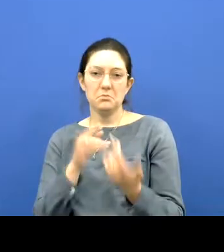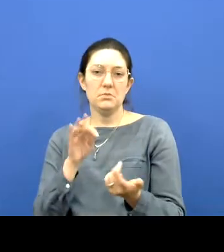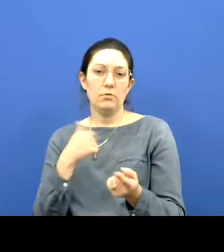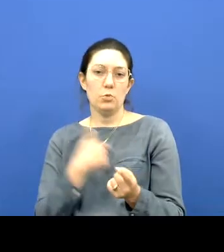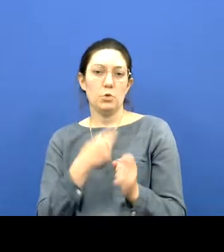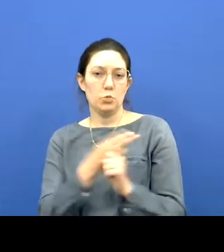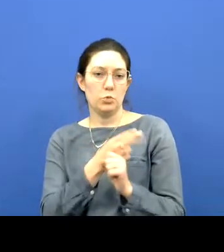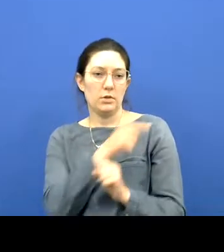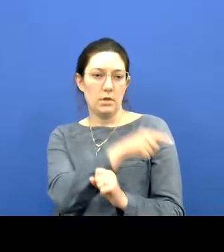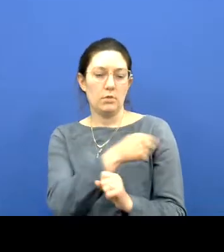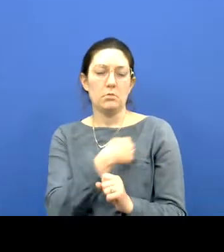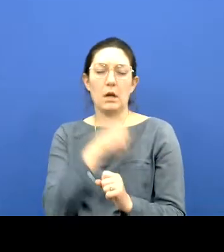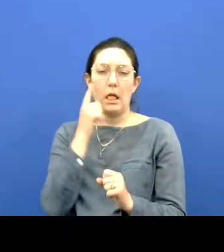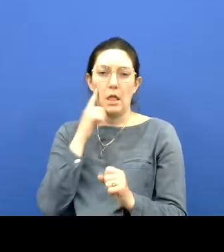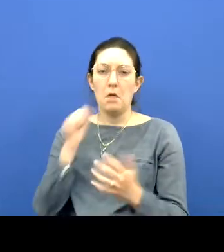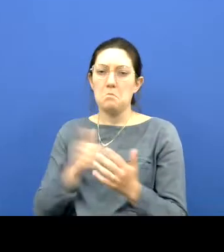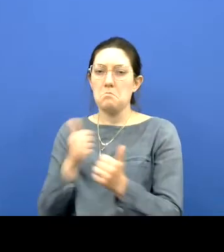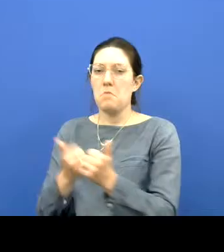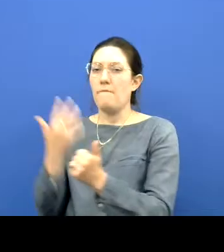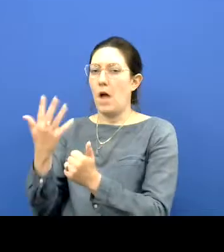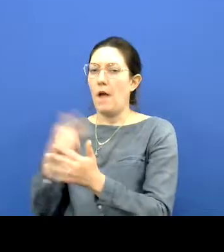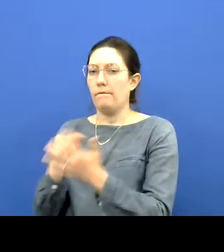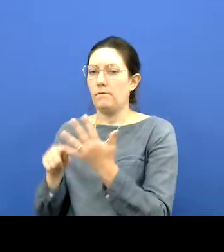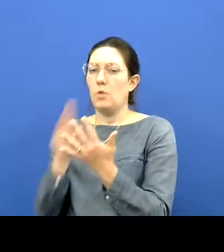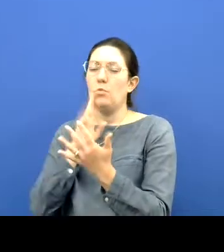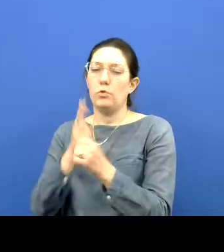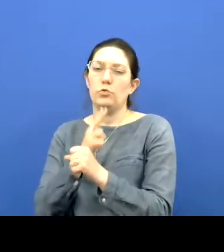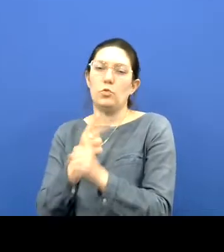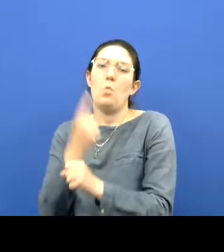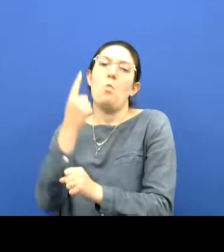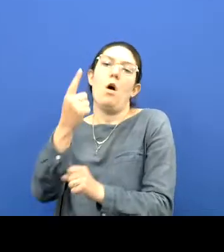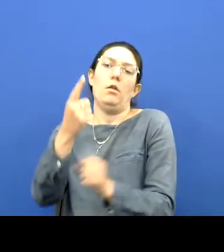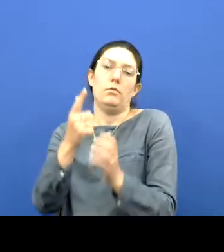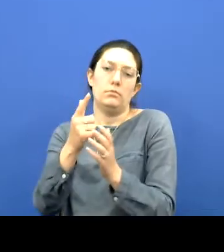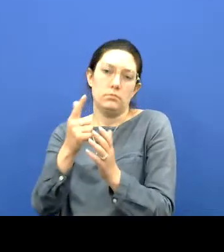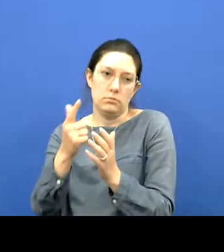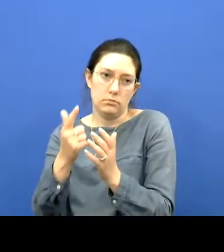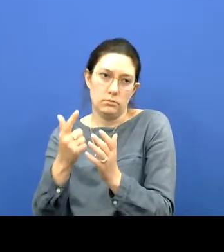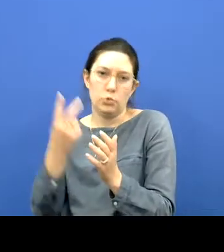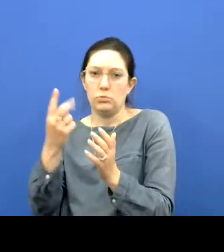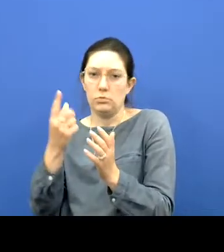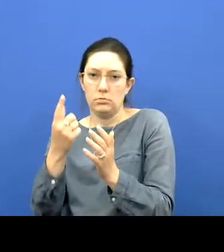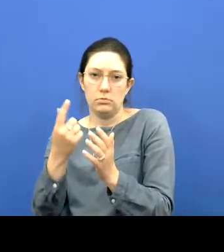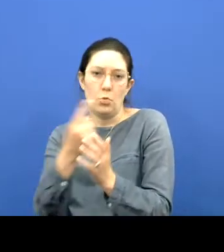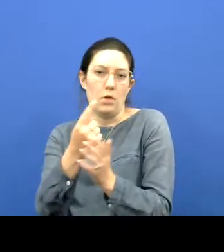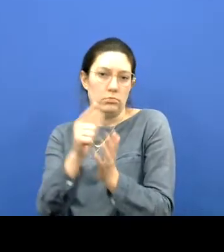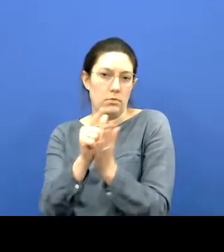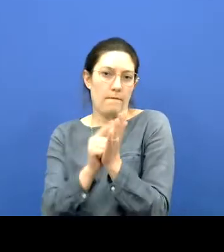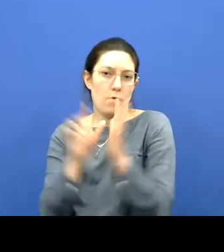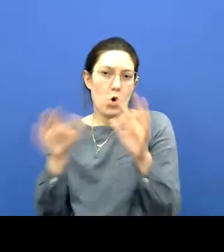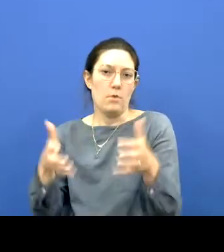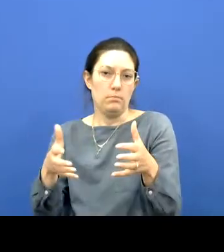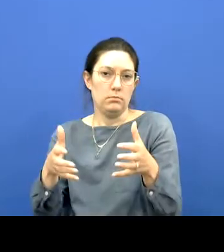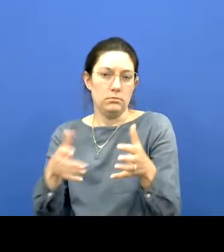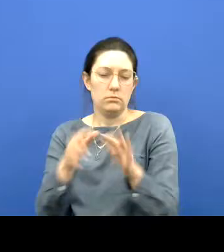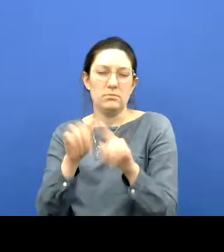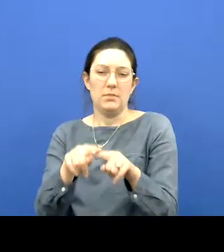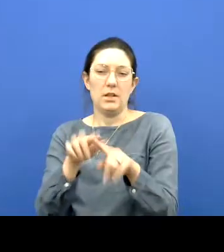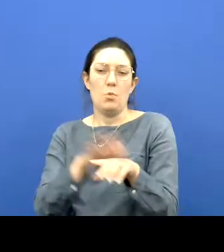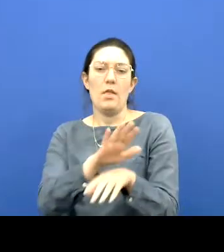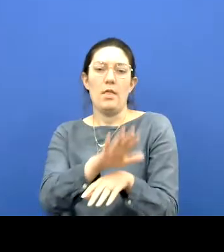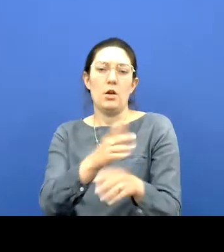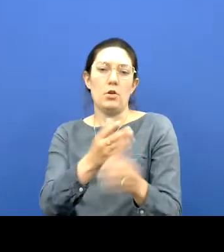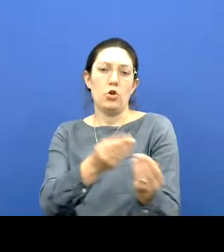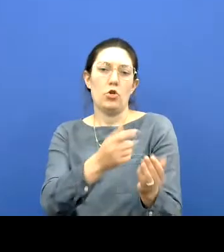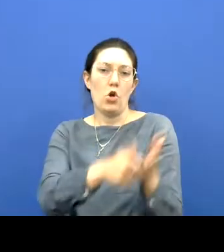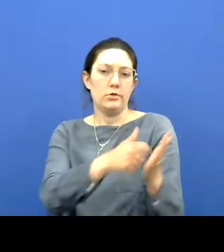after 5, I will probably bring them in. But some of that will depend on their what they put together for a cost